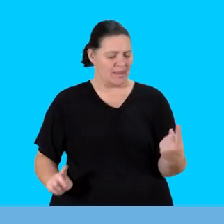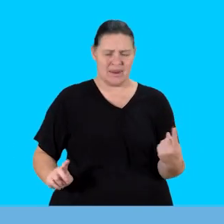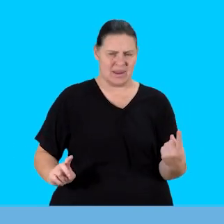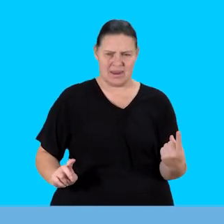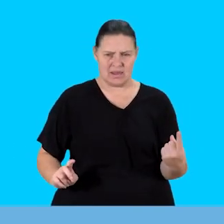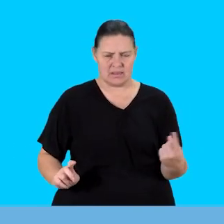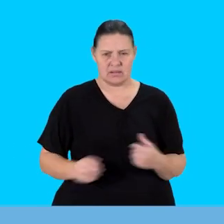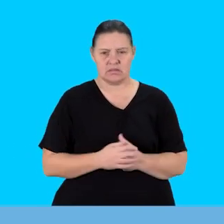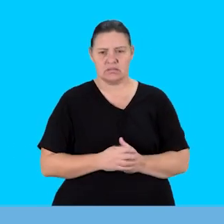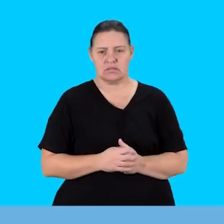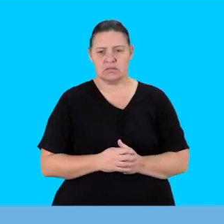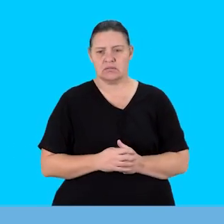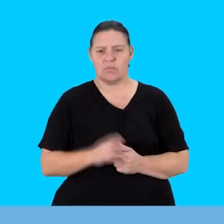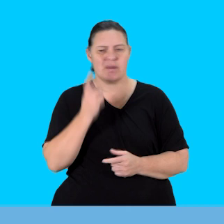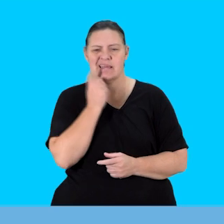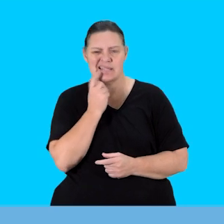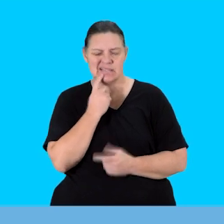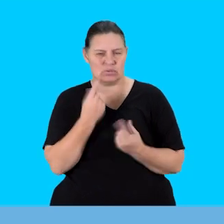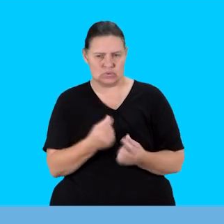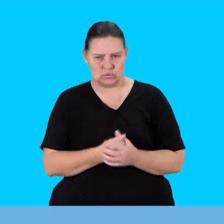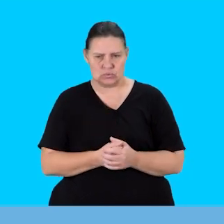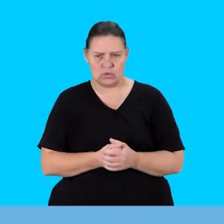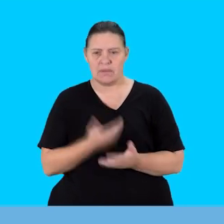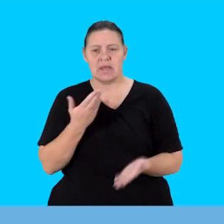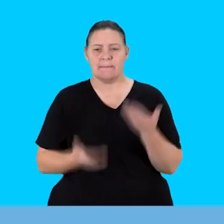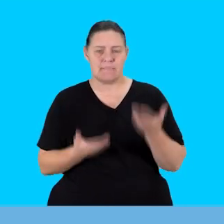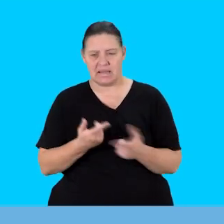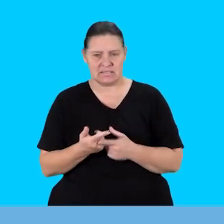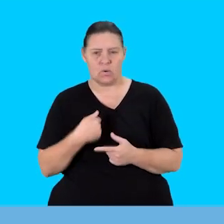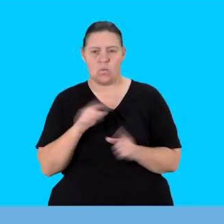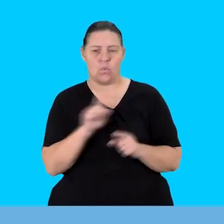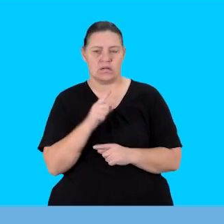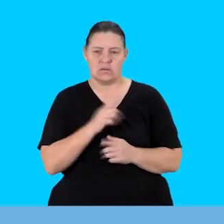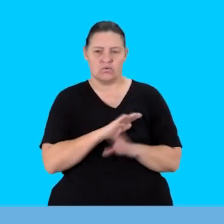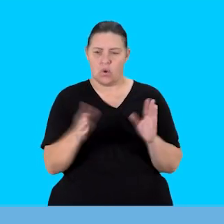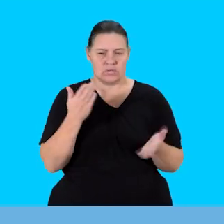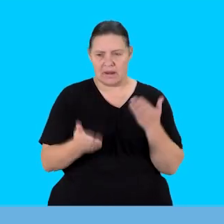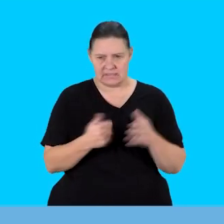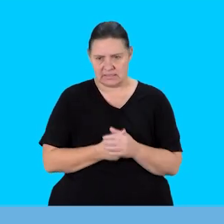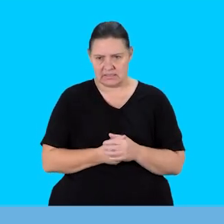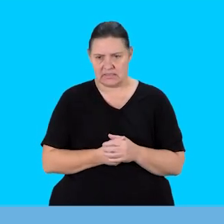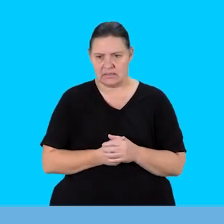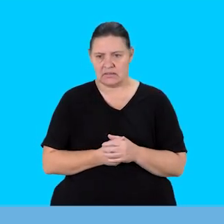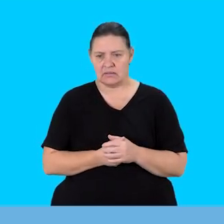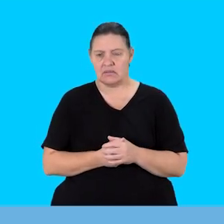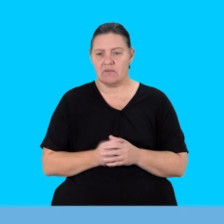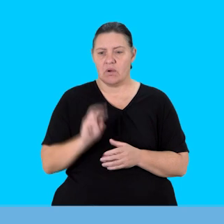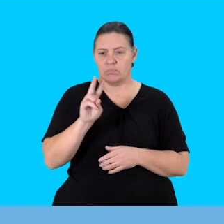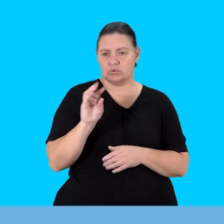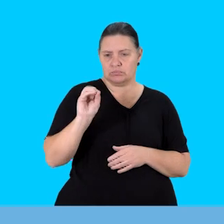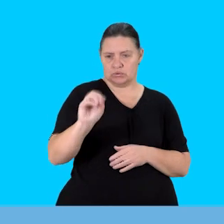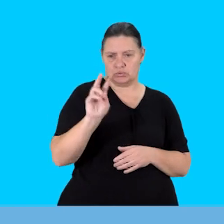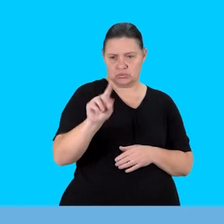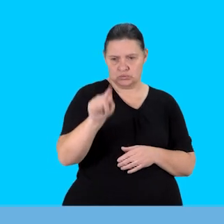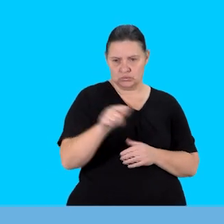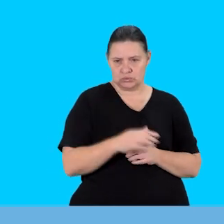on the other side. So this one is a fairly easy one to do. We need to balance what is not balanced. In this case, if I put a